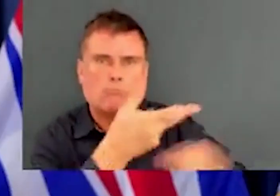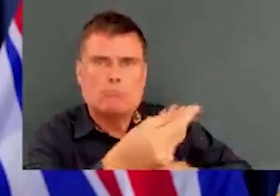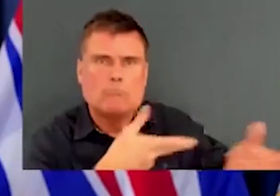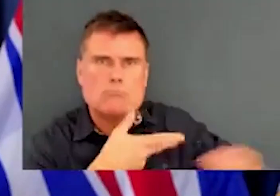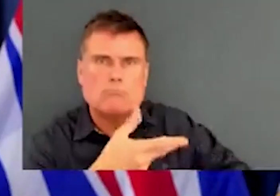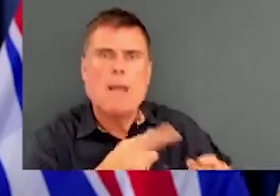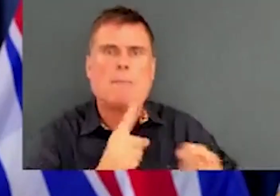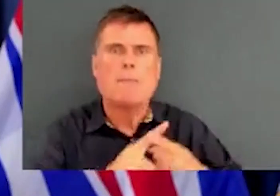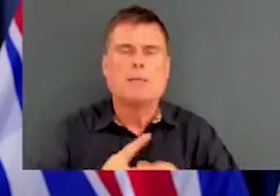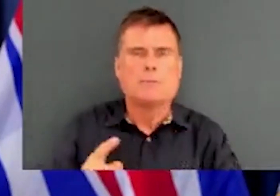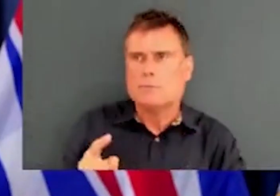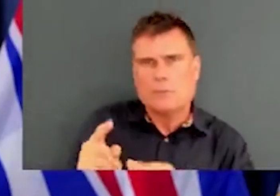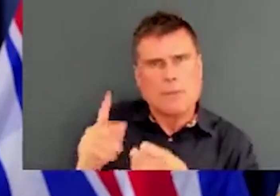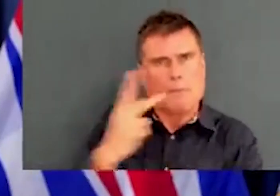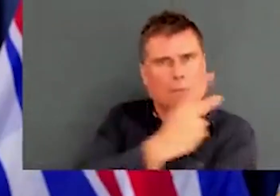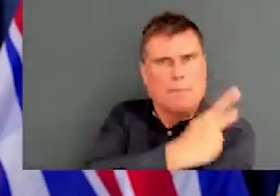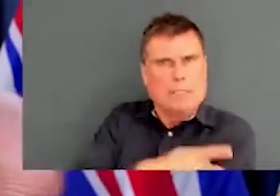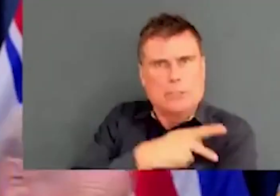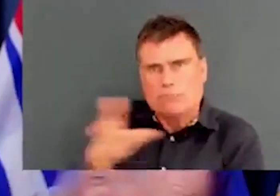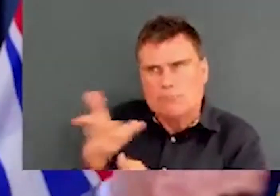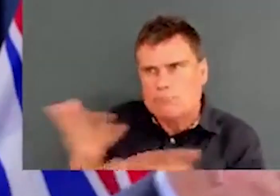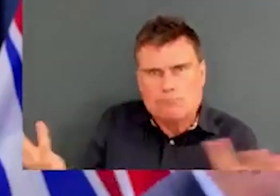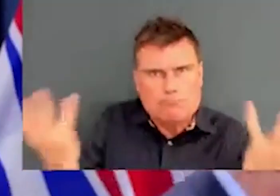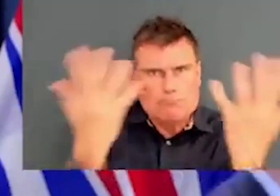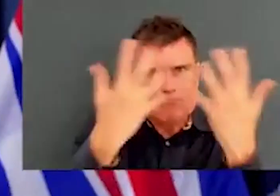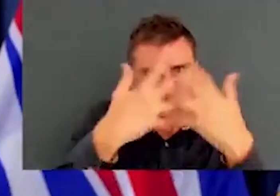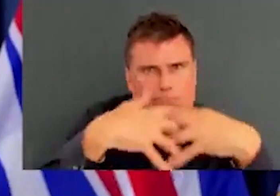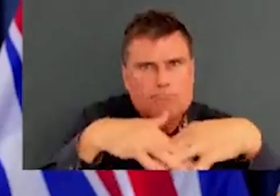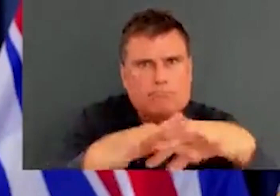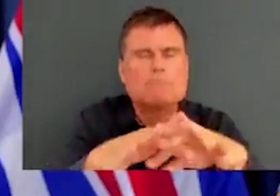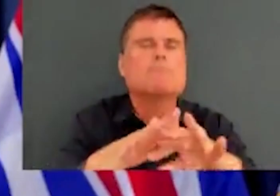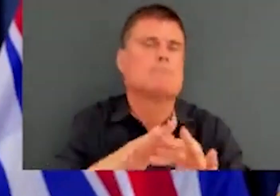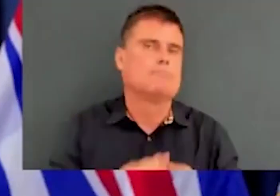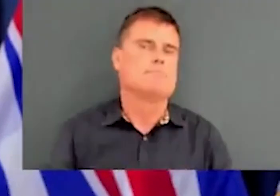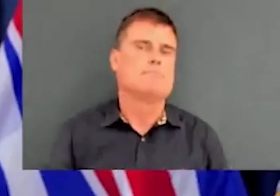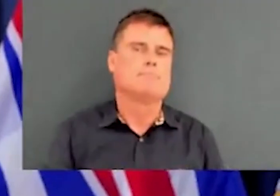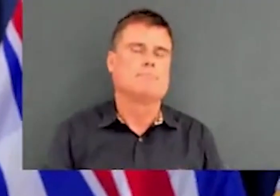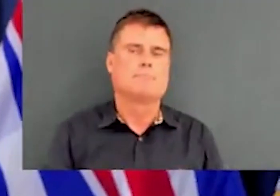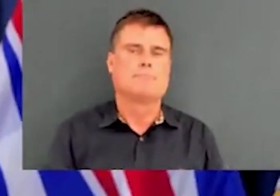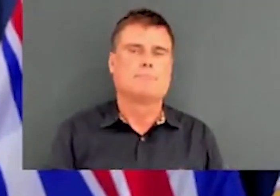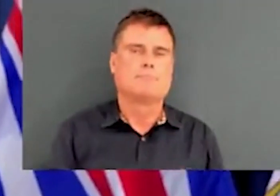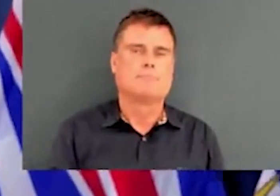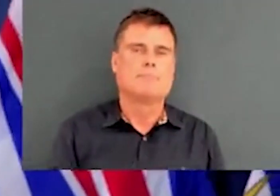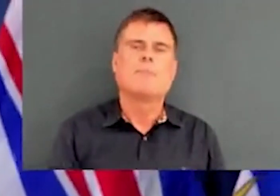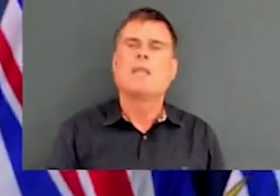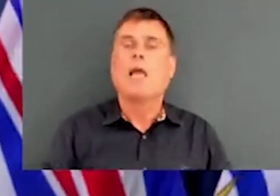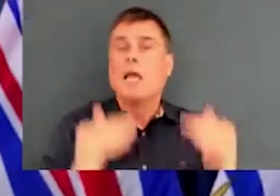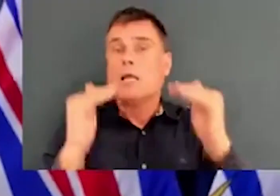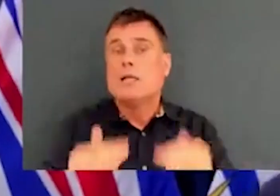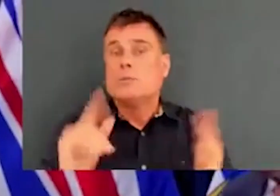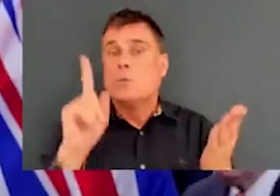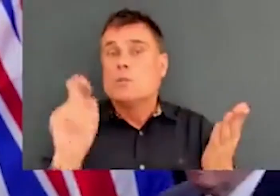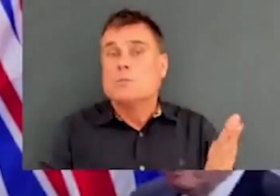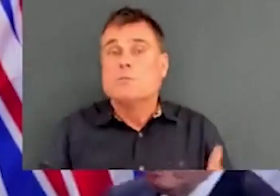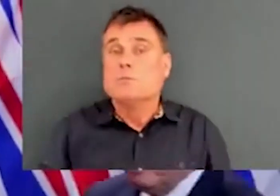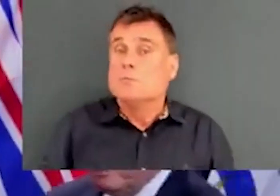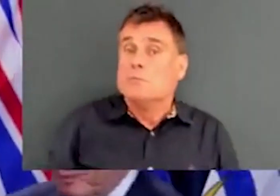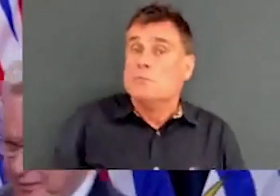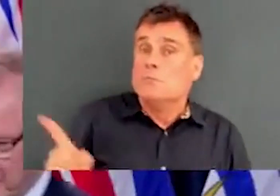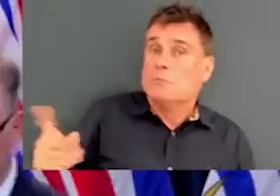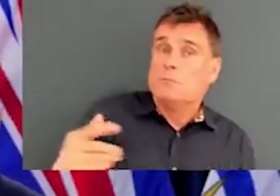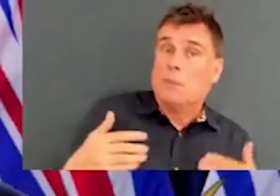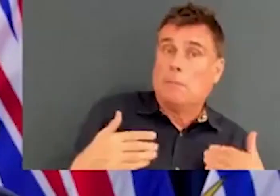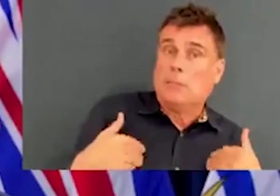first question is probably for the minister, although Premier, if you want to weigh in, that would be welcome. The report released in October noted that the